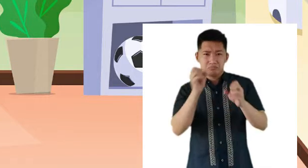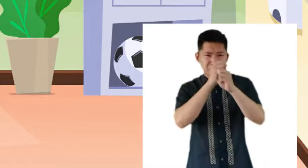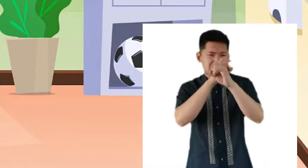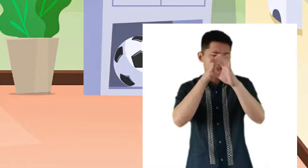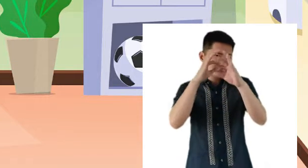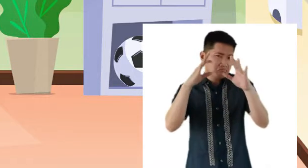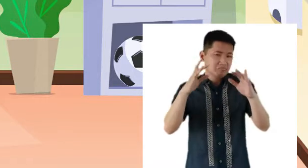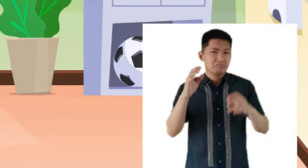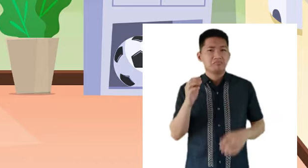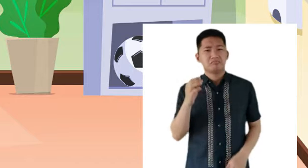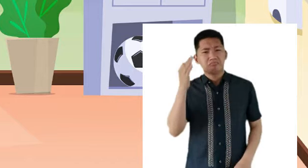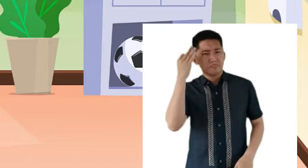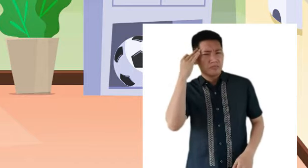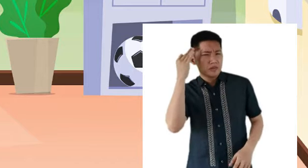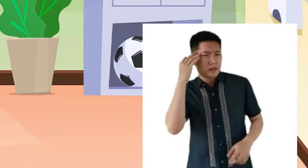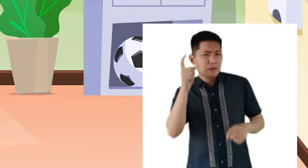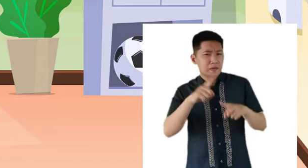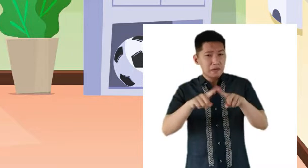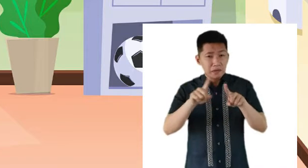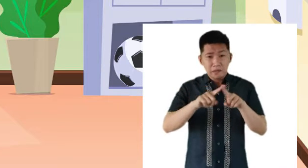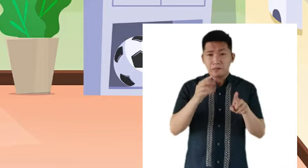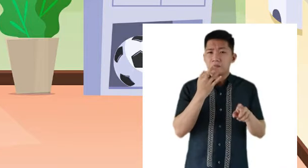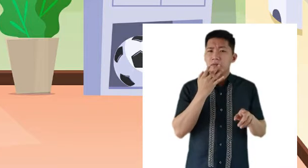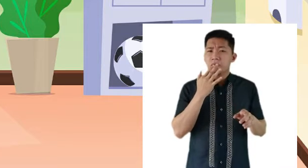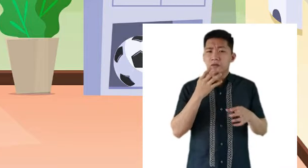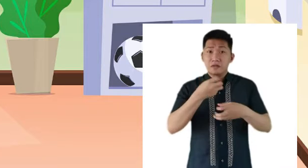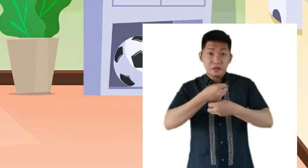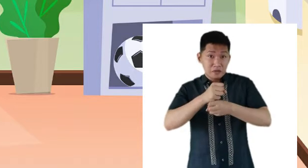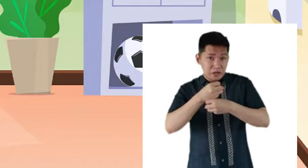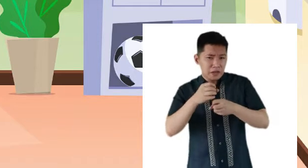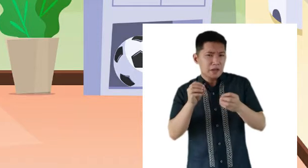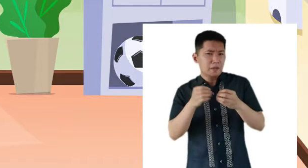scene. Be familiar with the different shades of